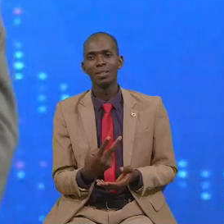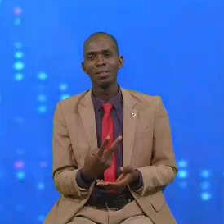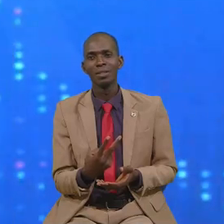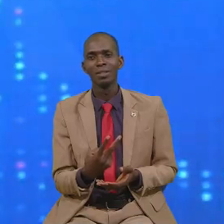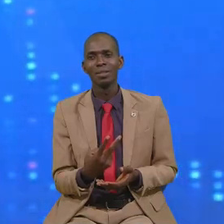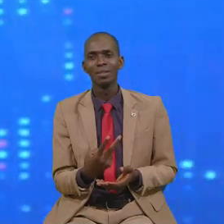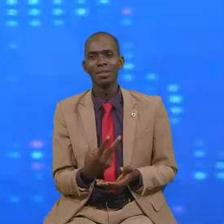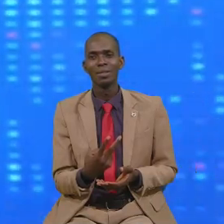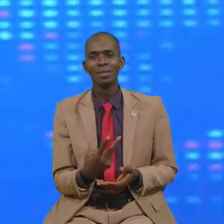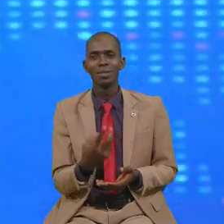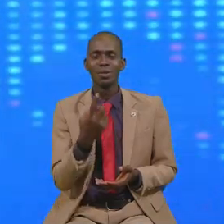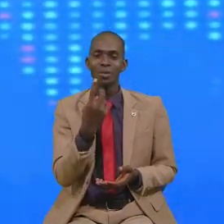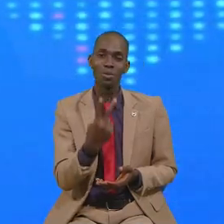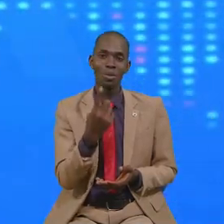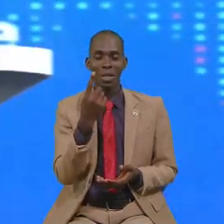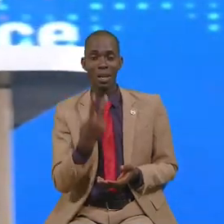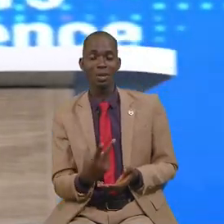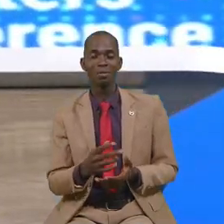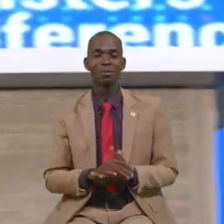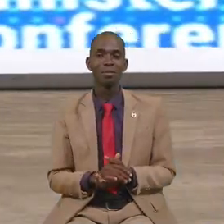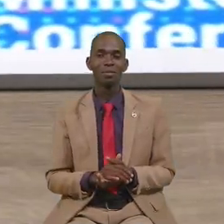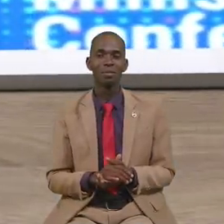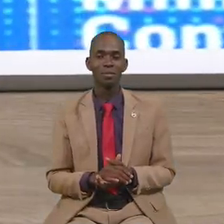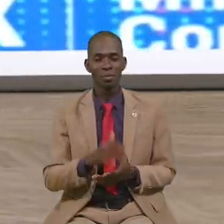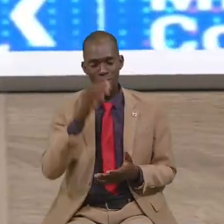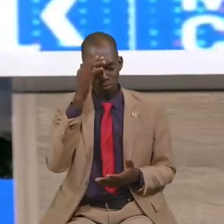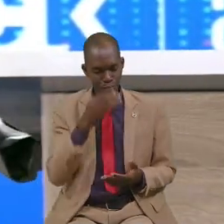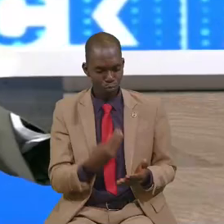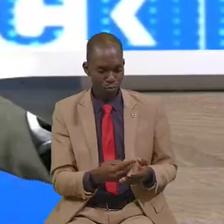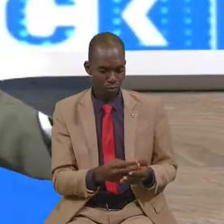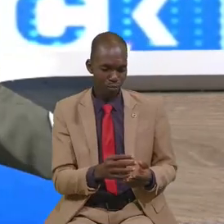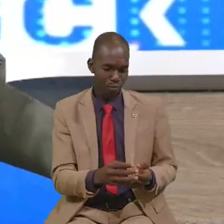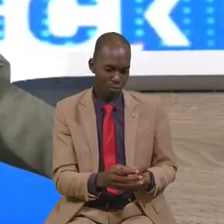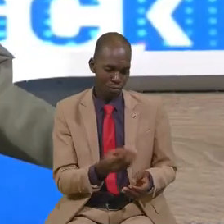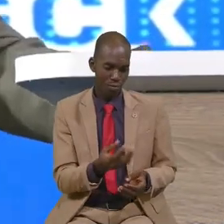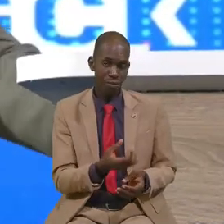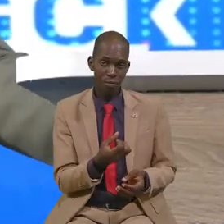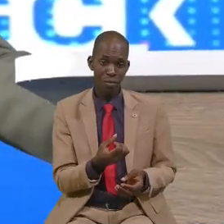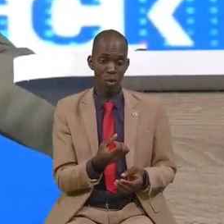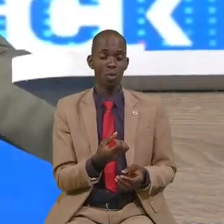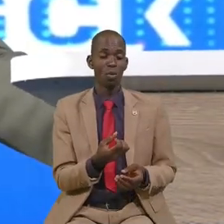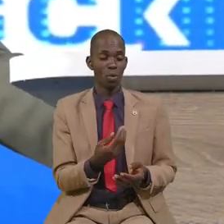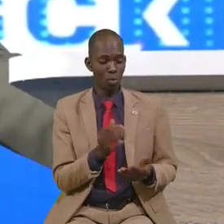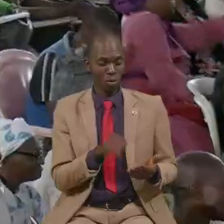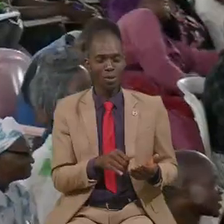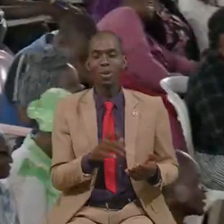shillings. He took the money. He didn't give me. He said, "Let's go."